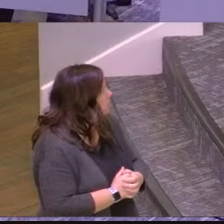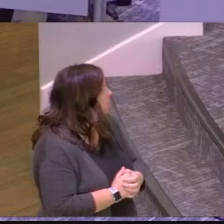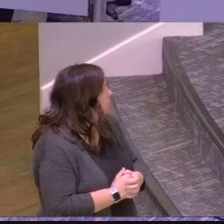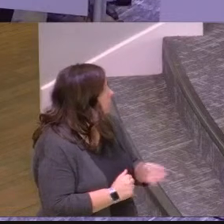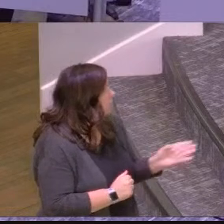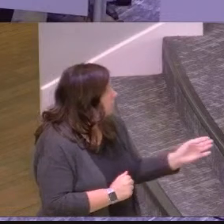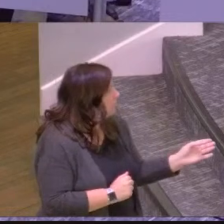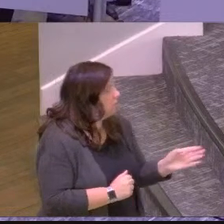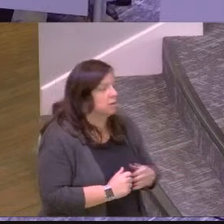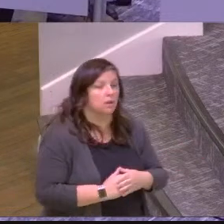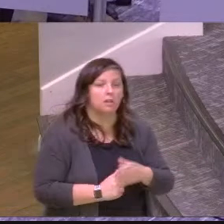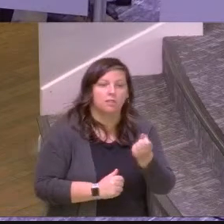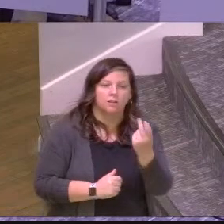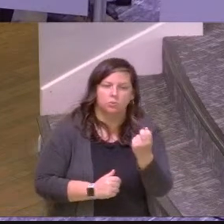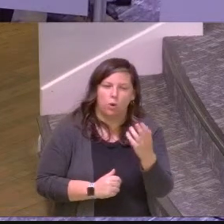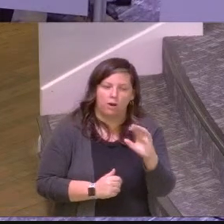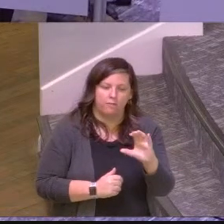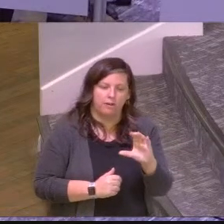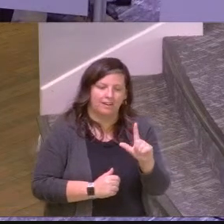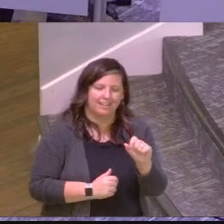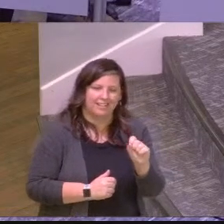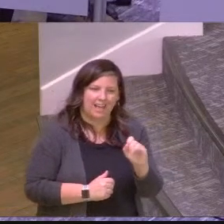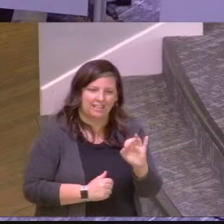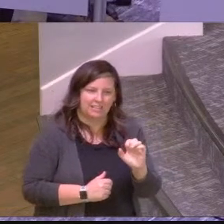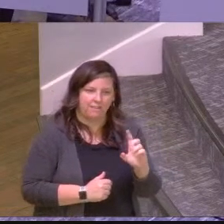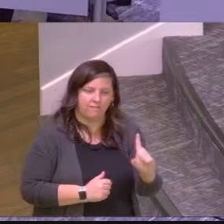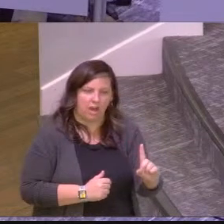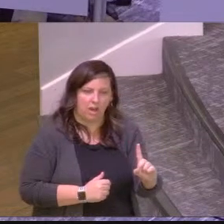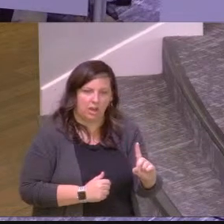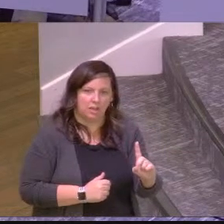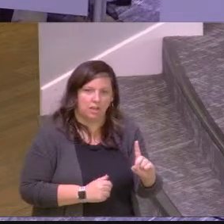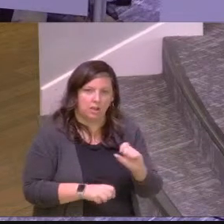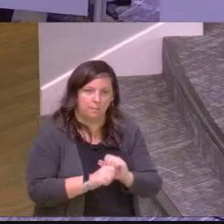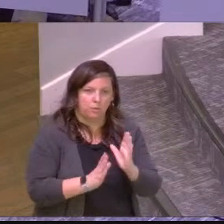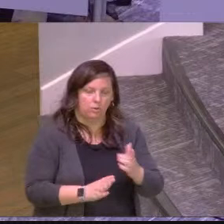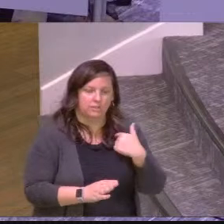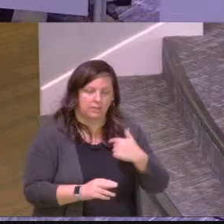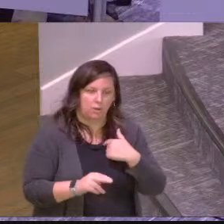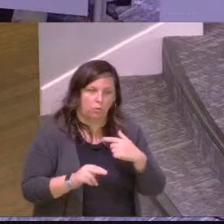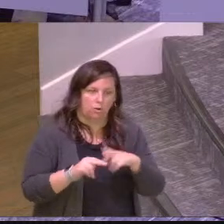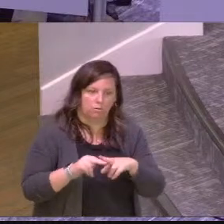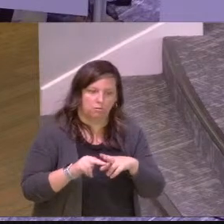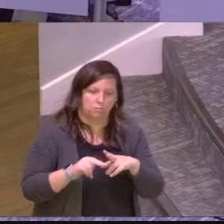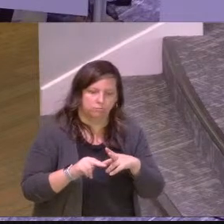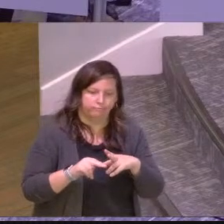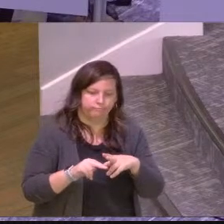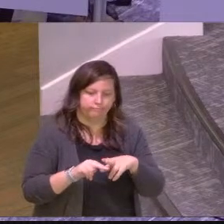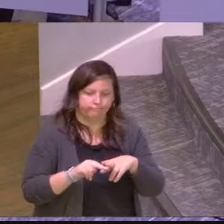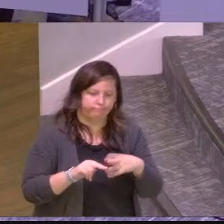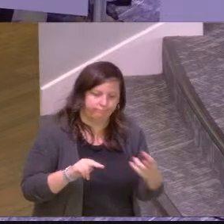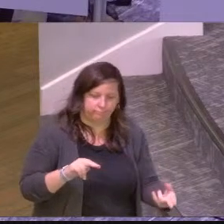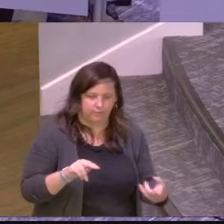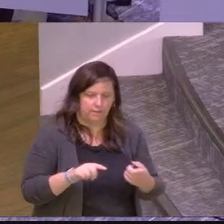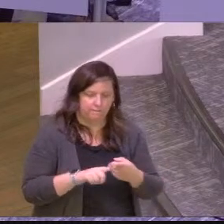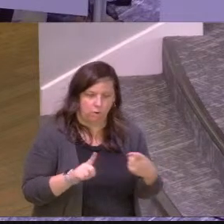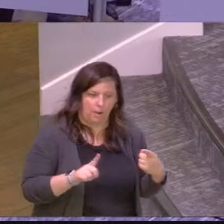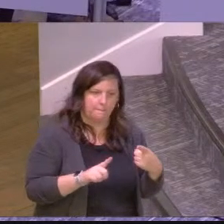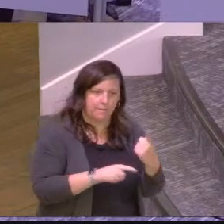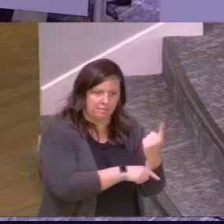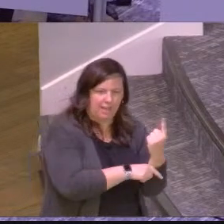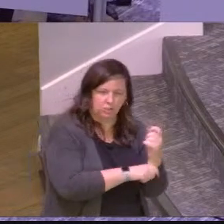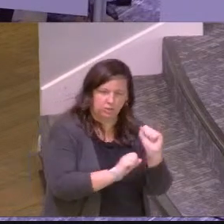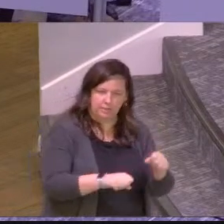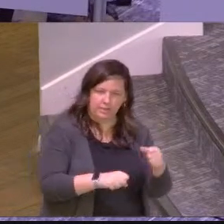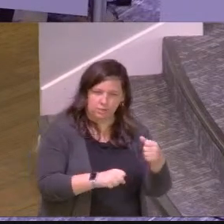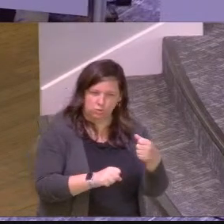The 12 classified employees that we're going to be down from FY '22 to '23, could you kind of talk a little bit about that